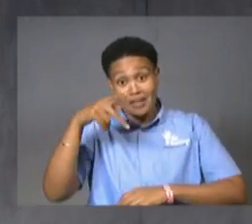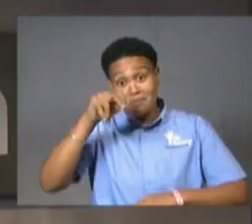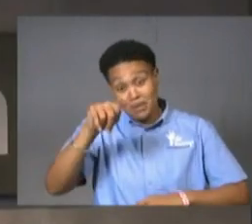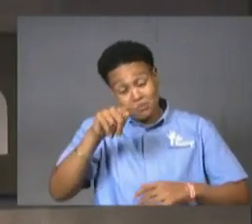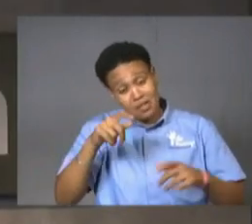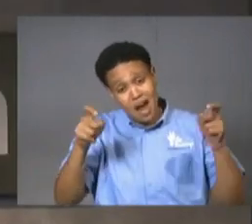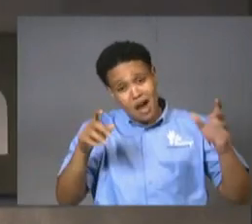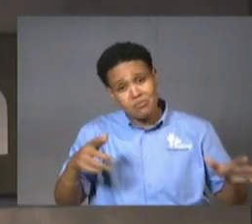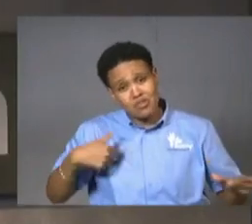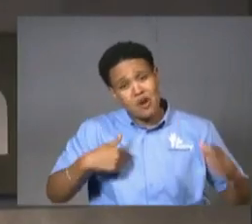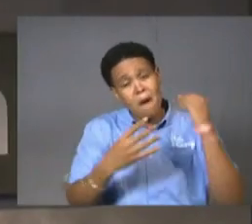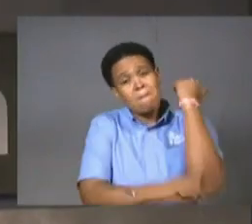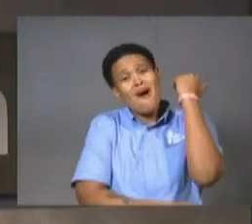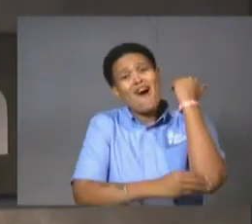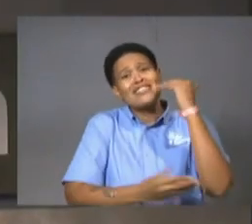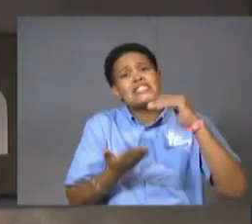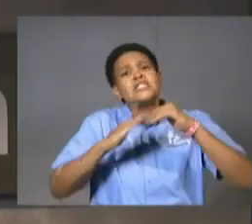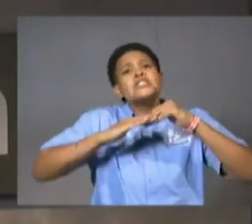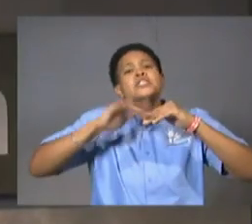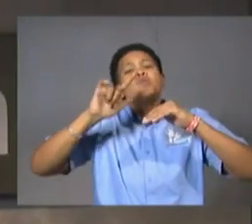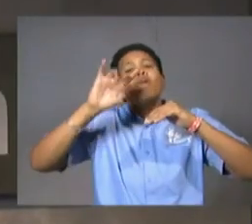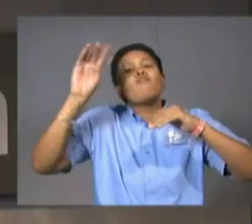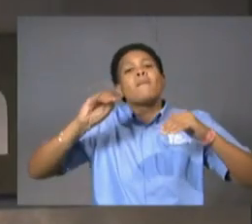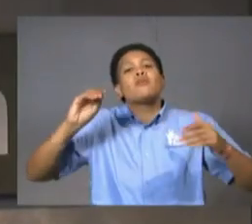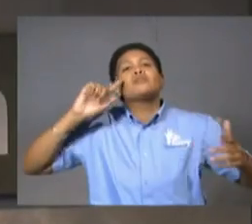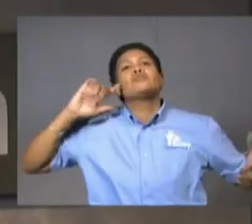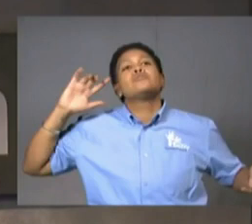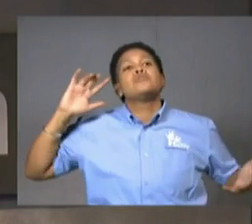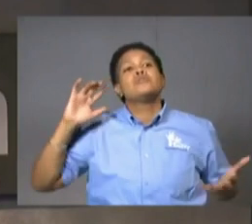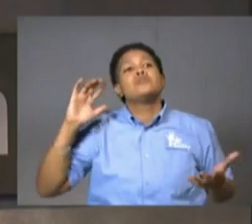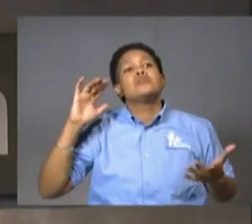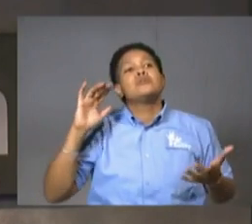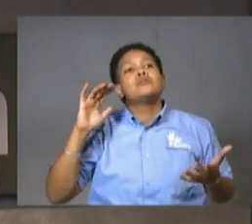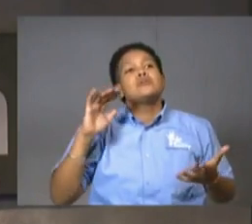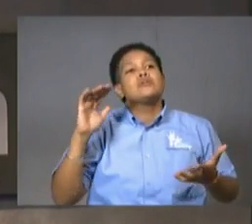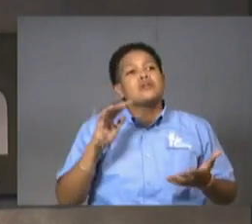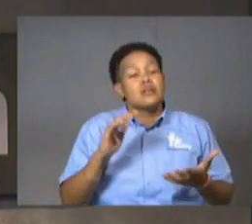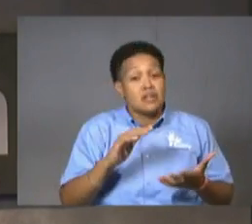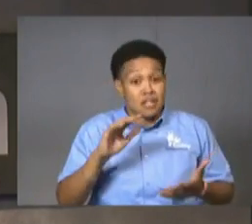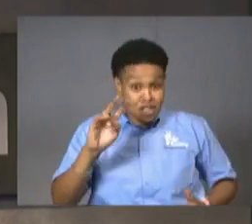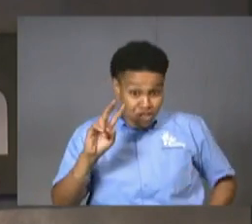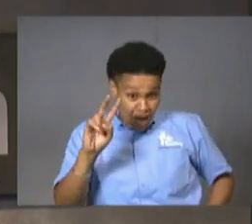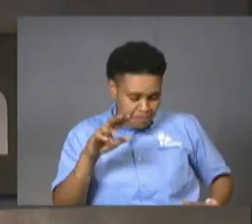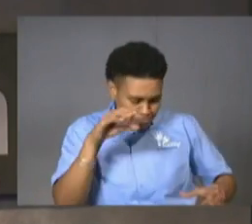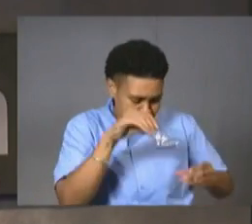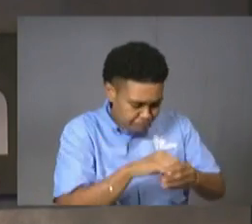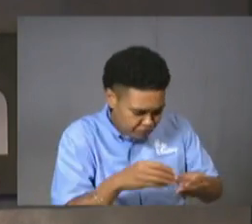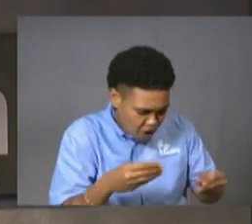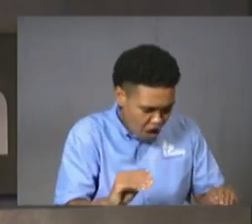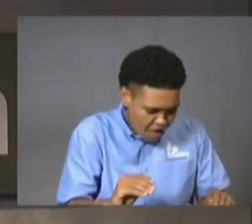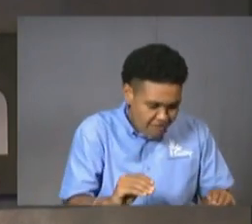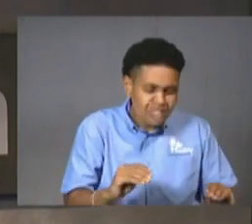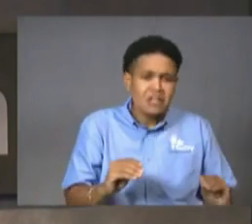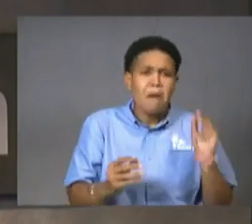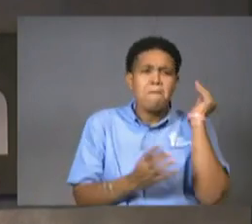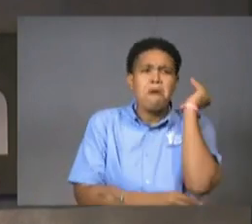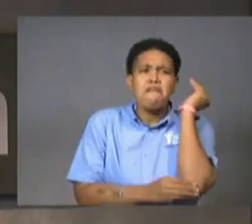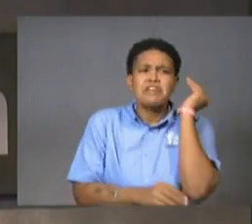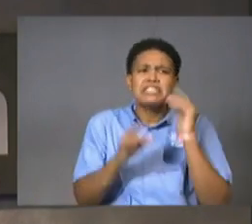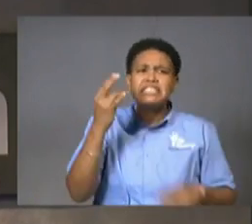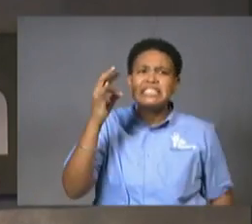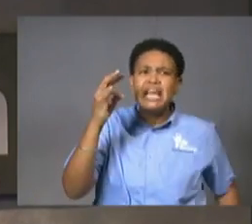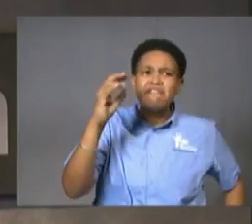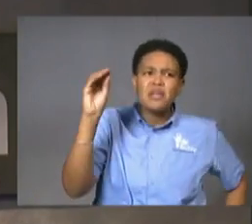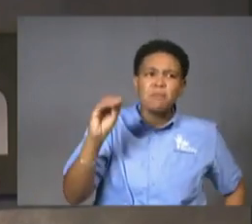we inherited at over 24%, we were bringing it down steadily. The JLP came into office, poverty was at 17%, coming down